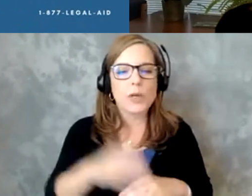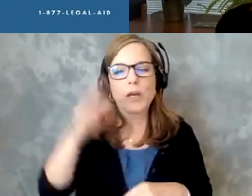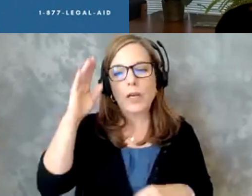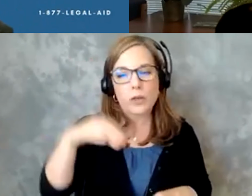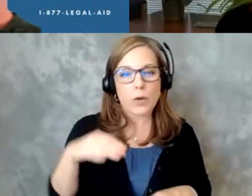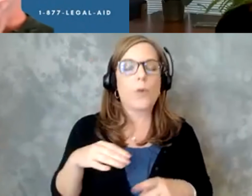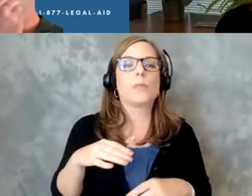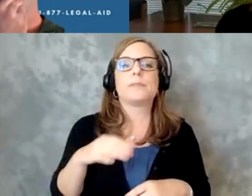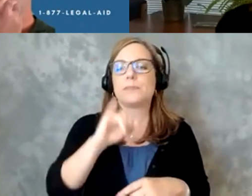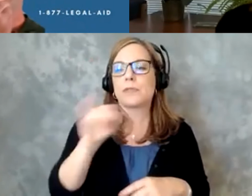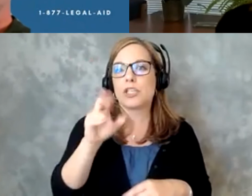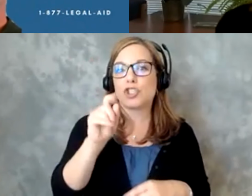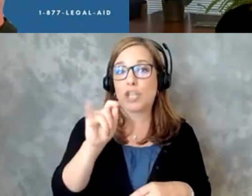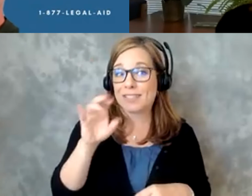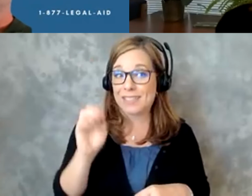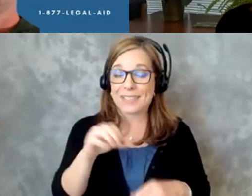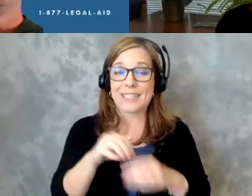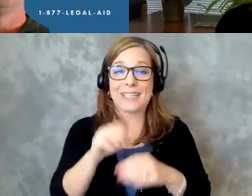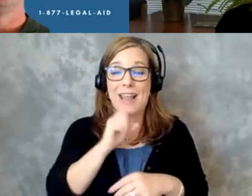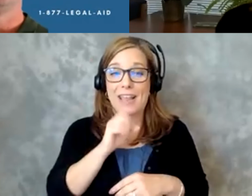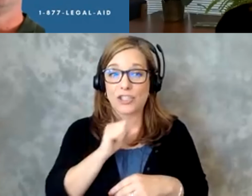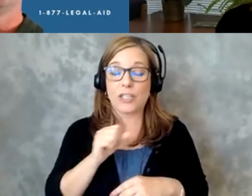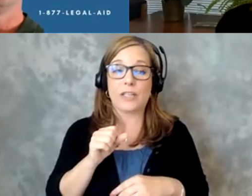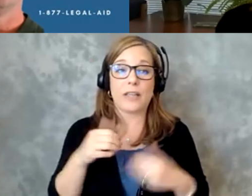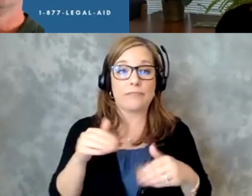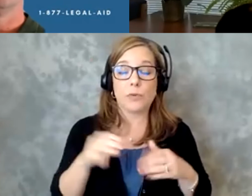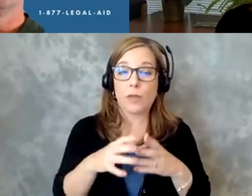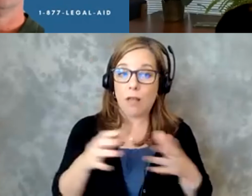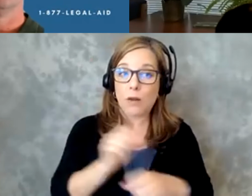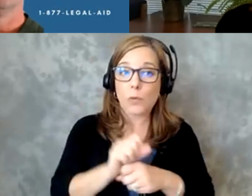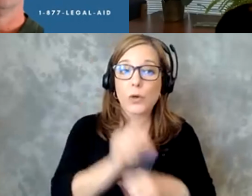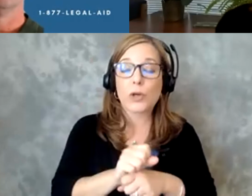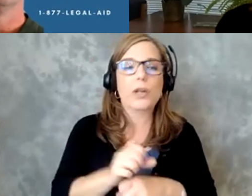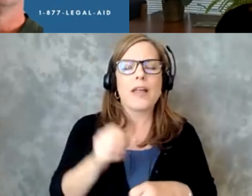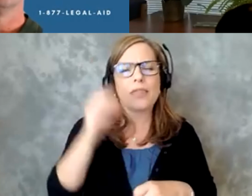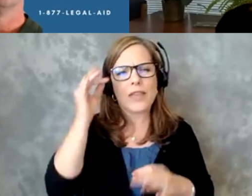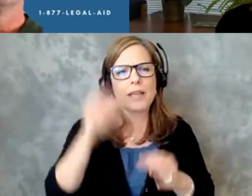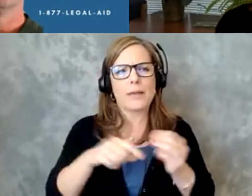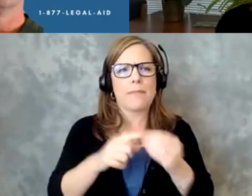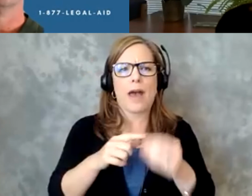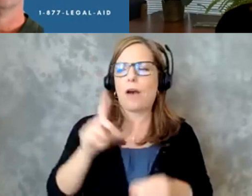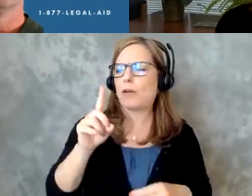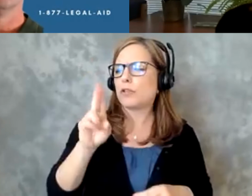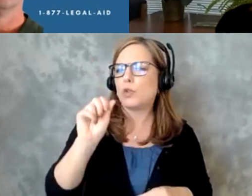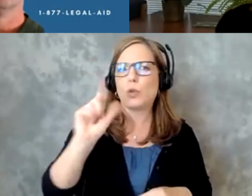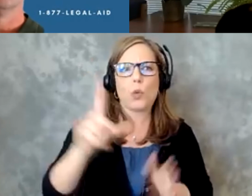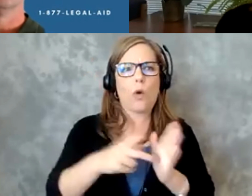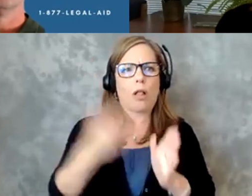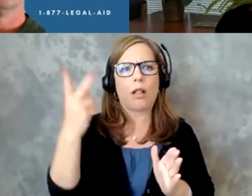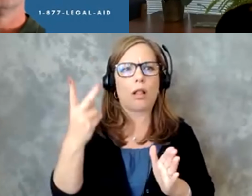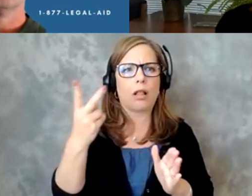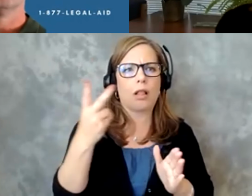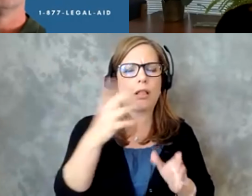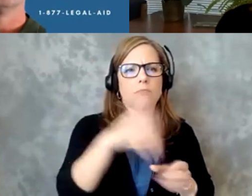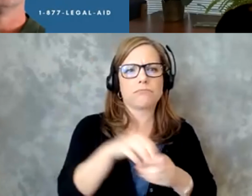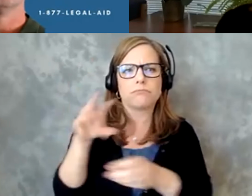of resources for people that assist beneficiaries, and specifically thinking about the duals population and how they utilize these benefits sort of in